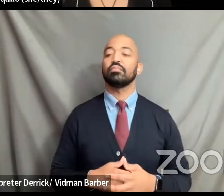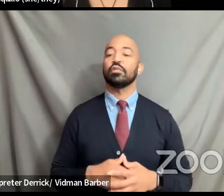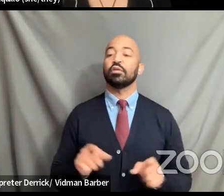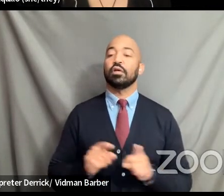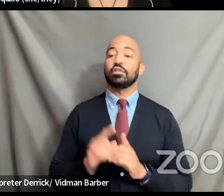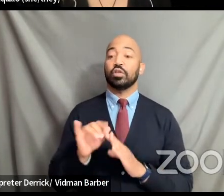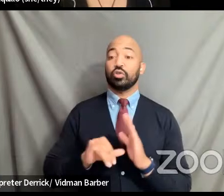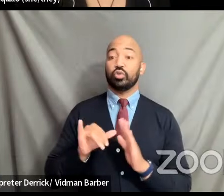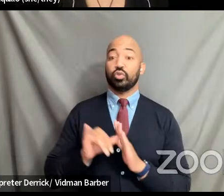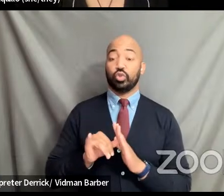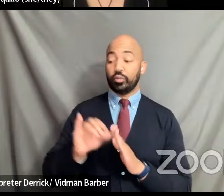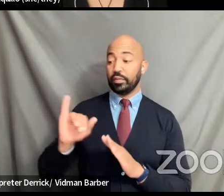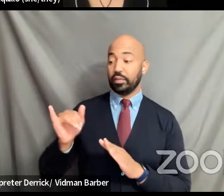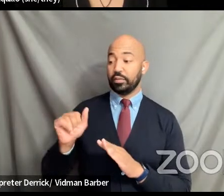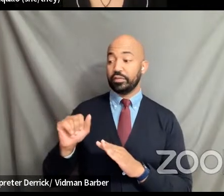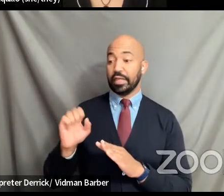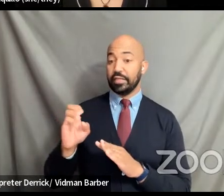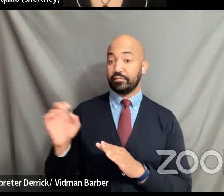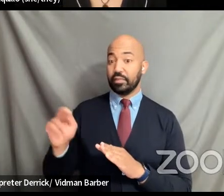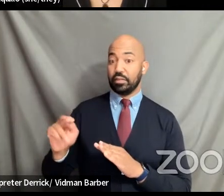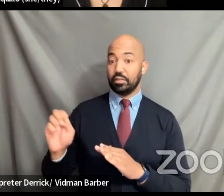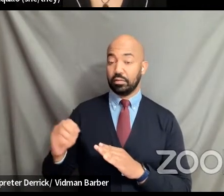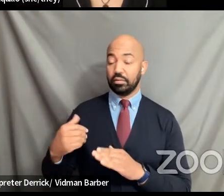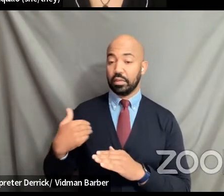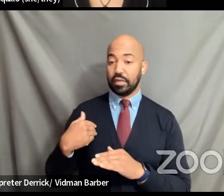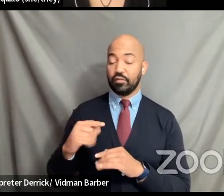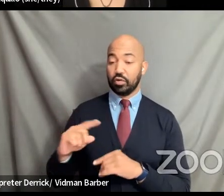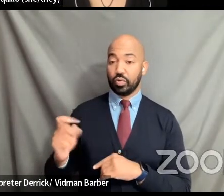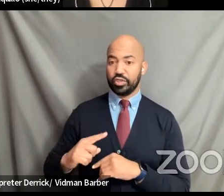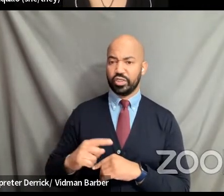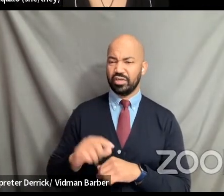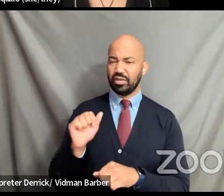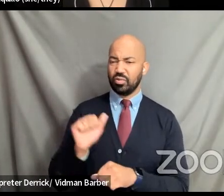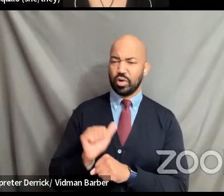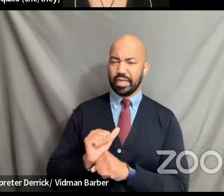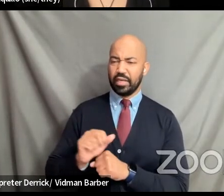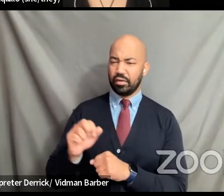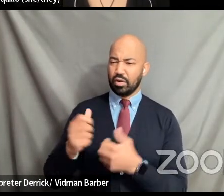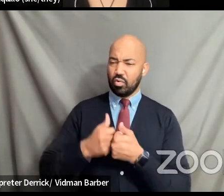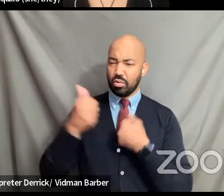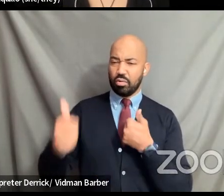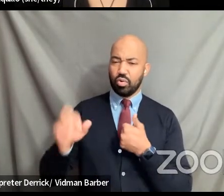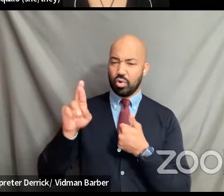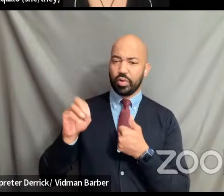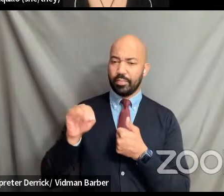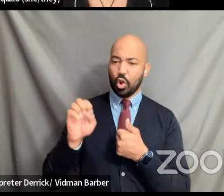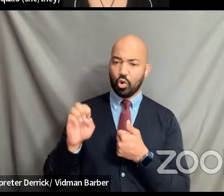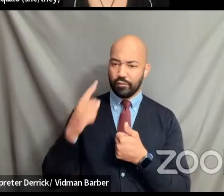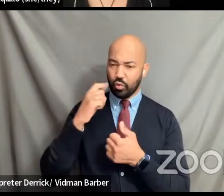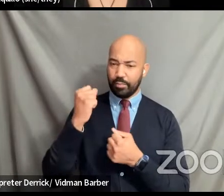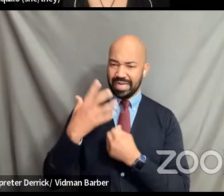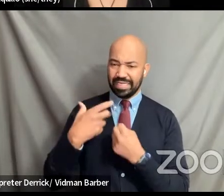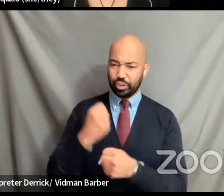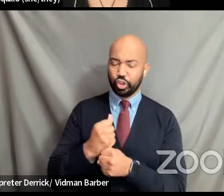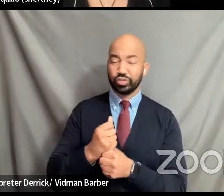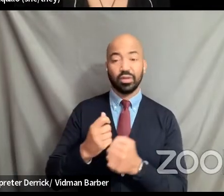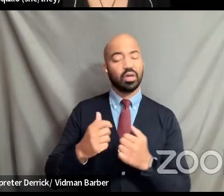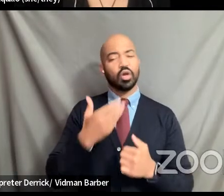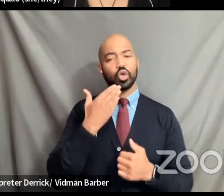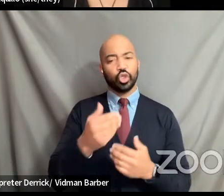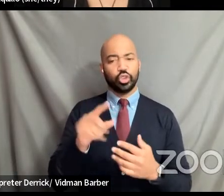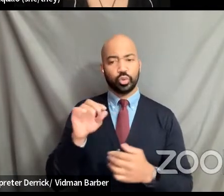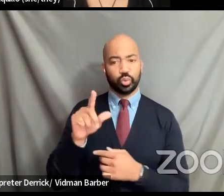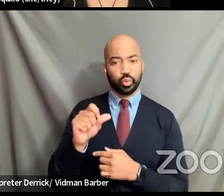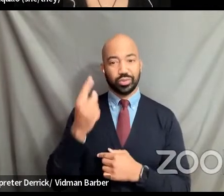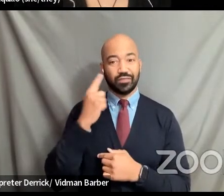have the question, I have been working remote for years. What are some good tools and resources to use to practice networking? Since I have